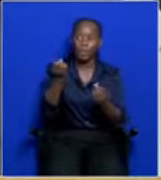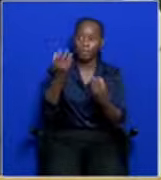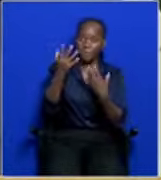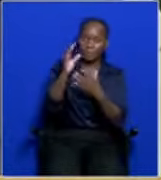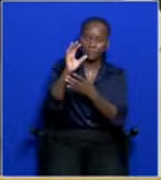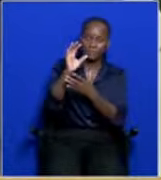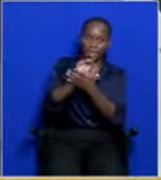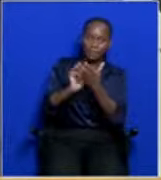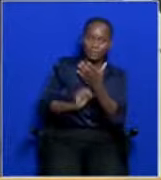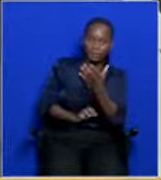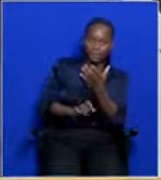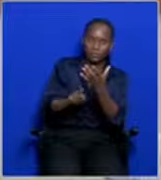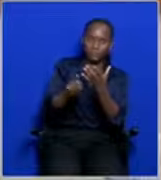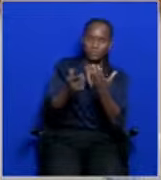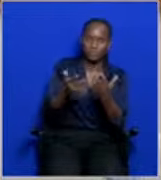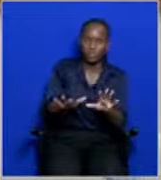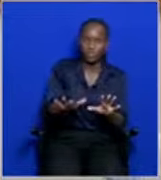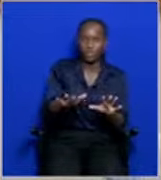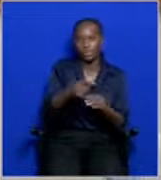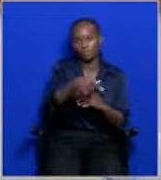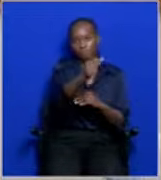And you have a last